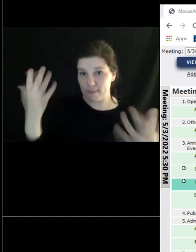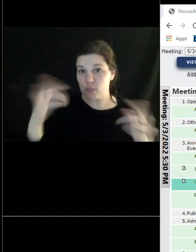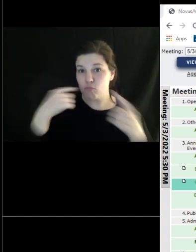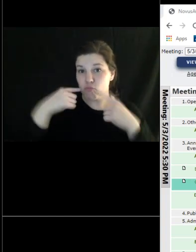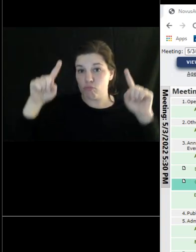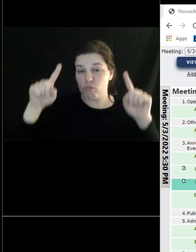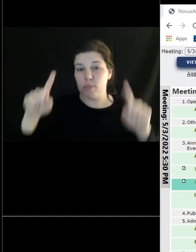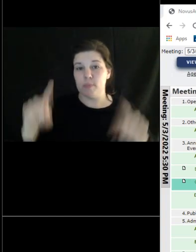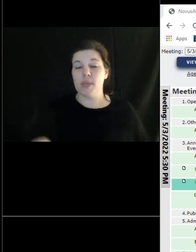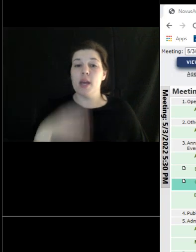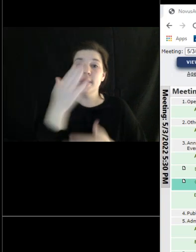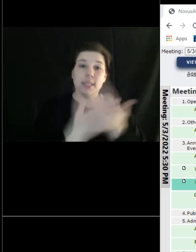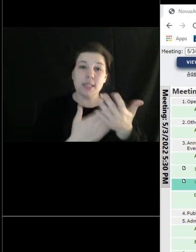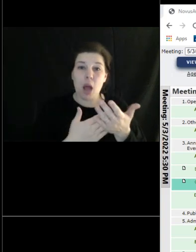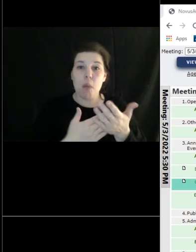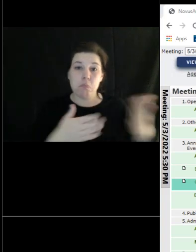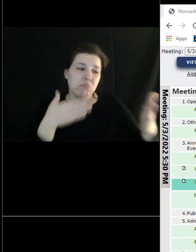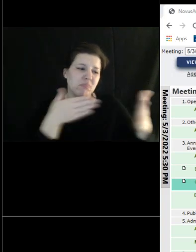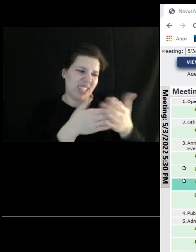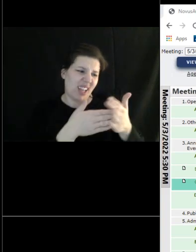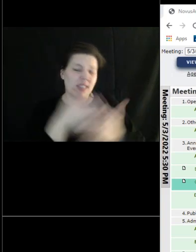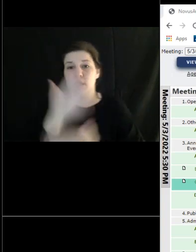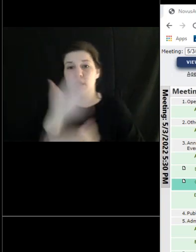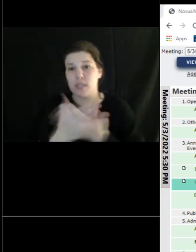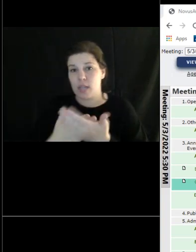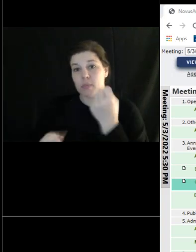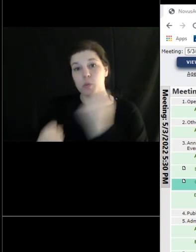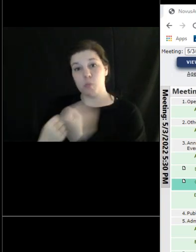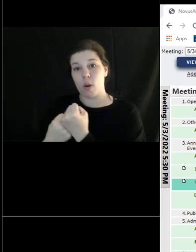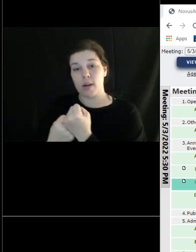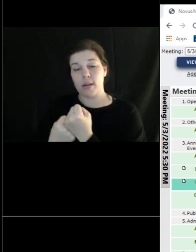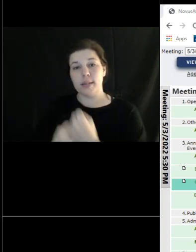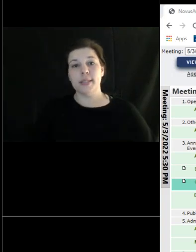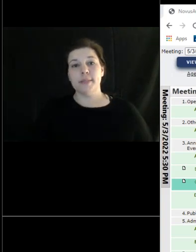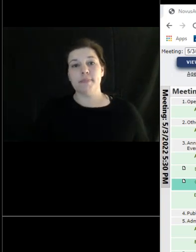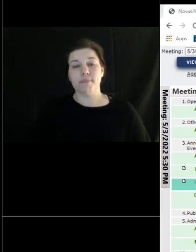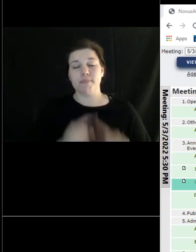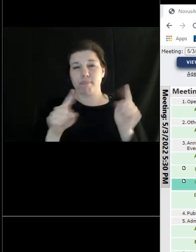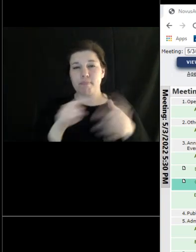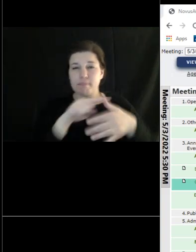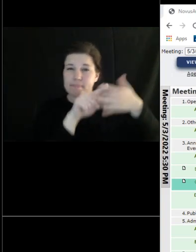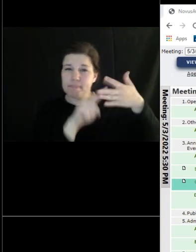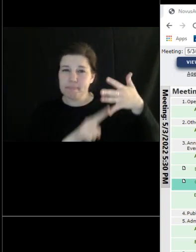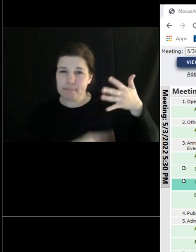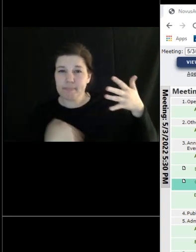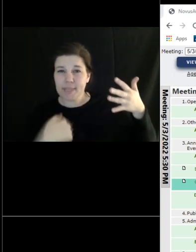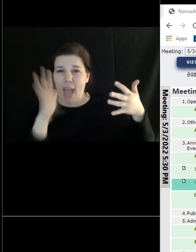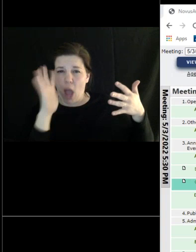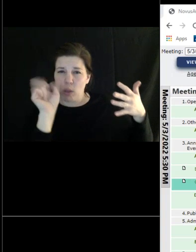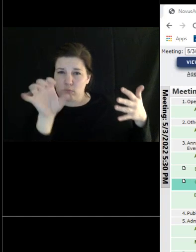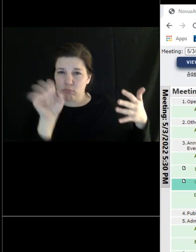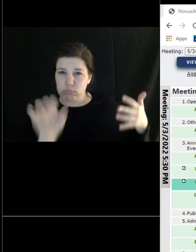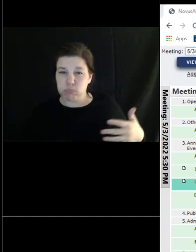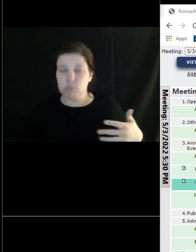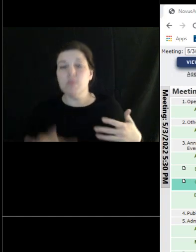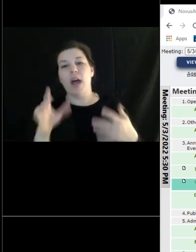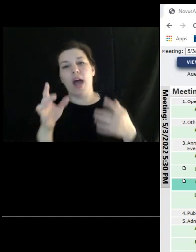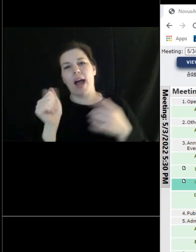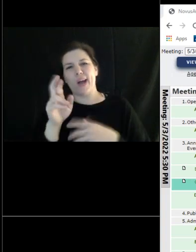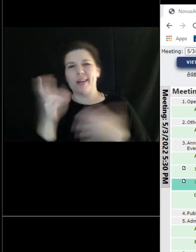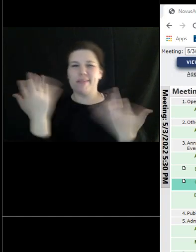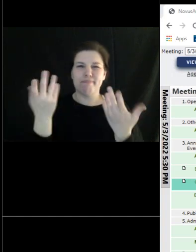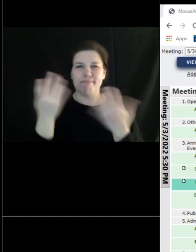some that we opposed and some that we supported. So I'm going to give you some highlights right now, and these are really just the ones that I think are the most to put kind of in the back of